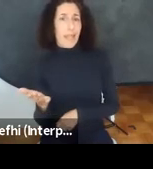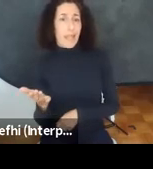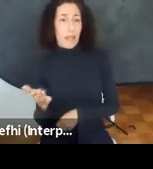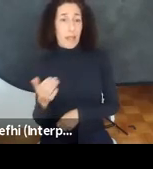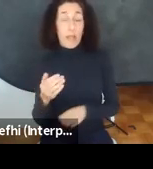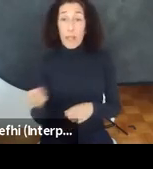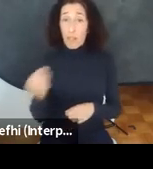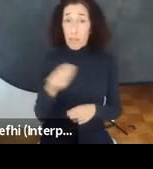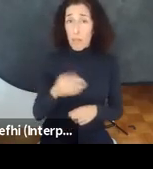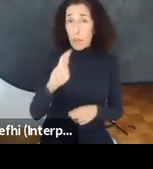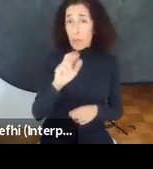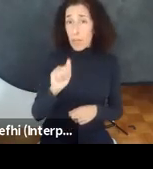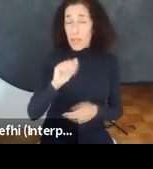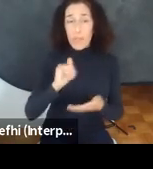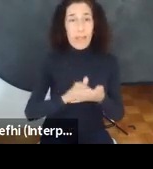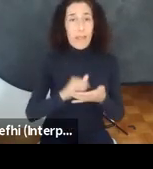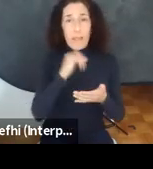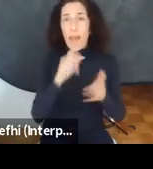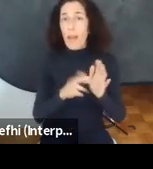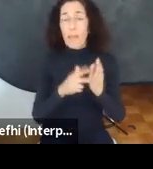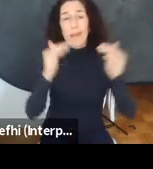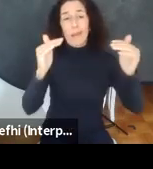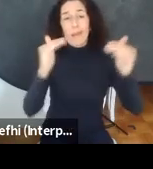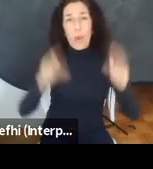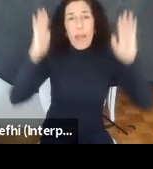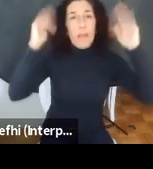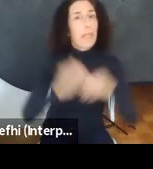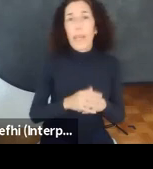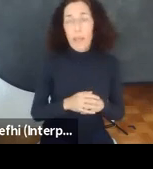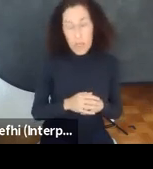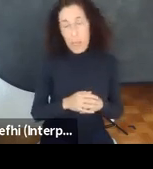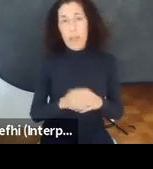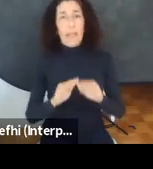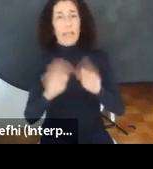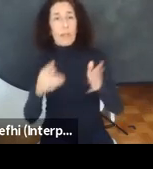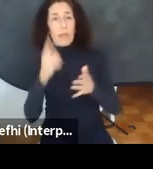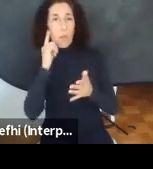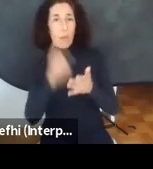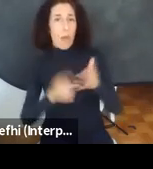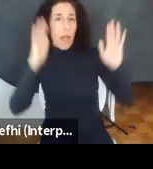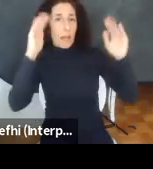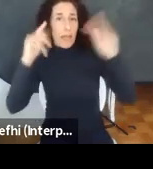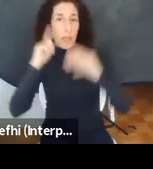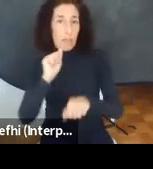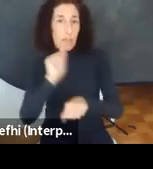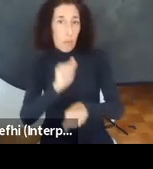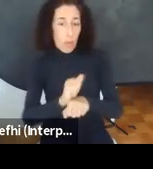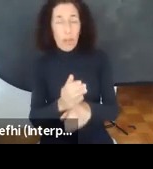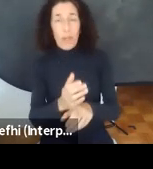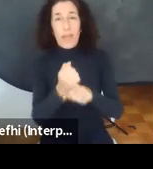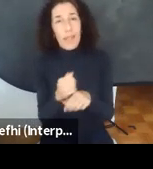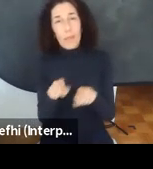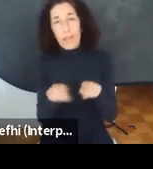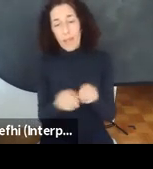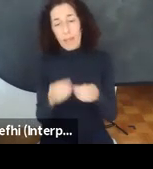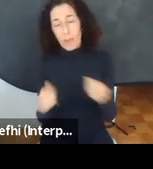them. Being very clear and explicit on what the expectations are, you can get to the same solution many different ways. One